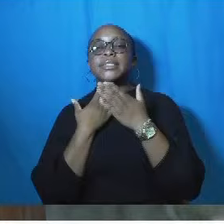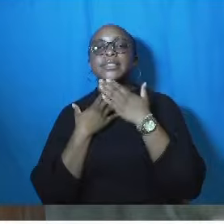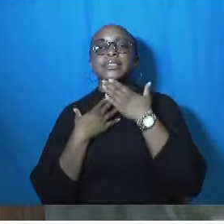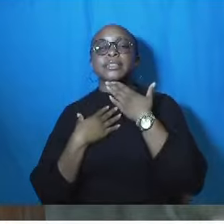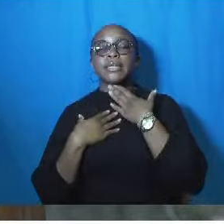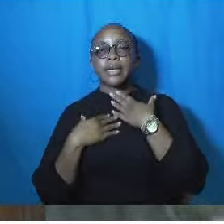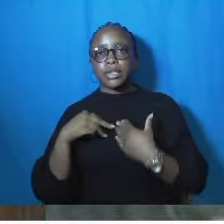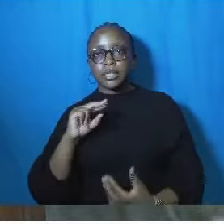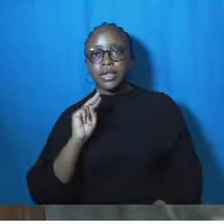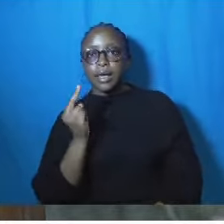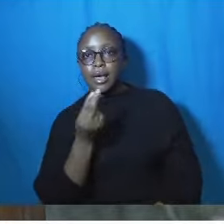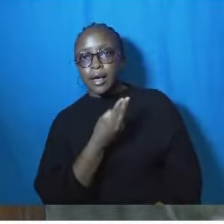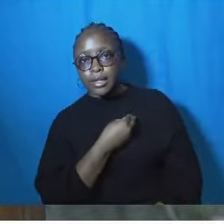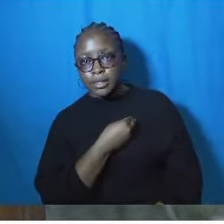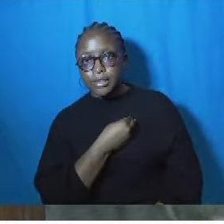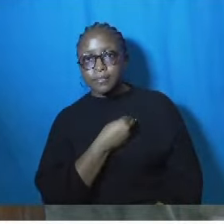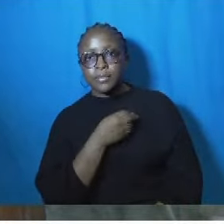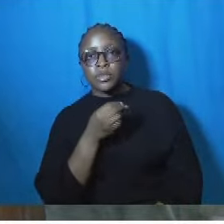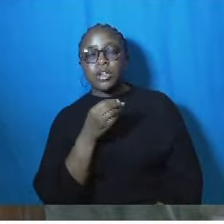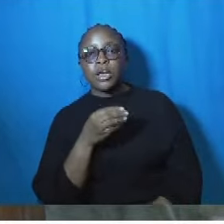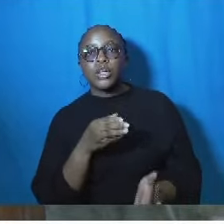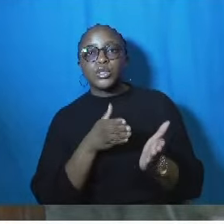to experience and enjoy.